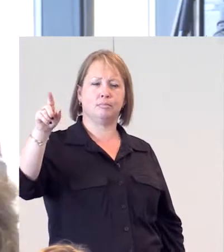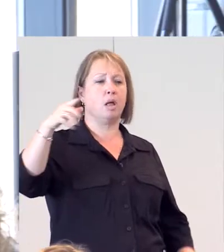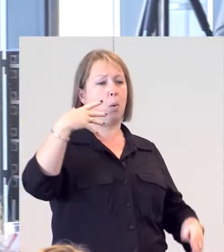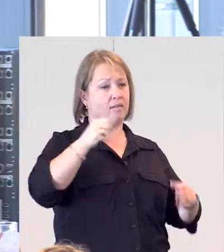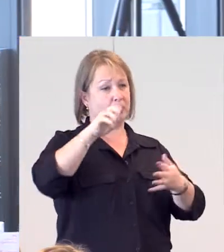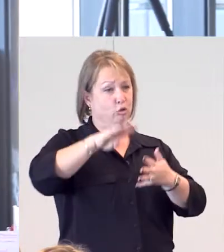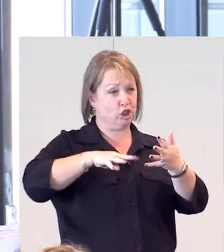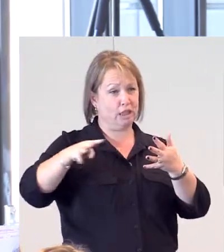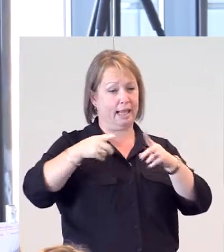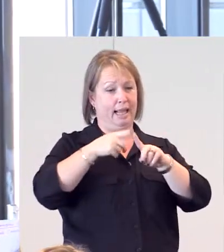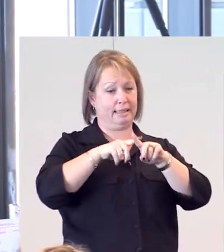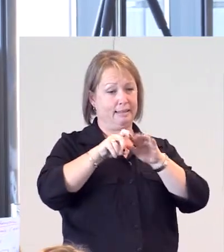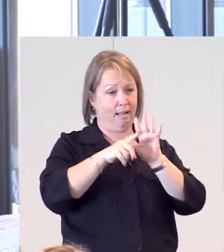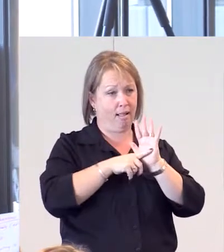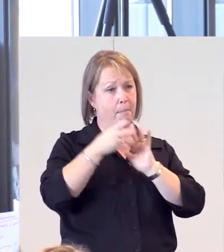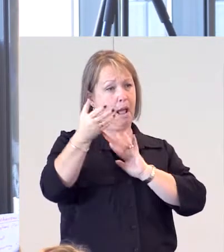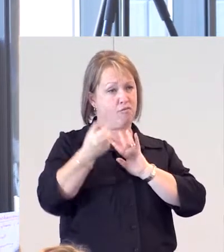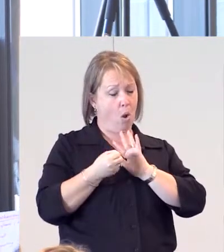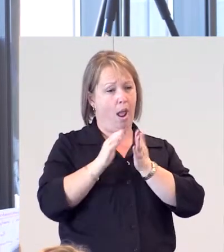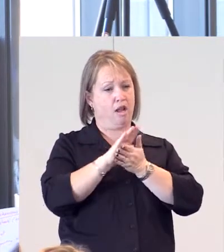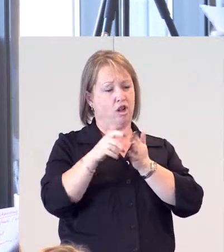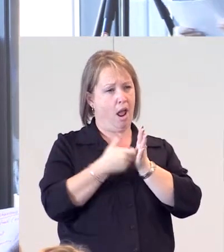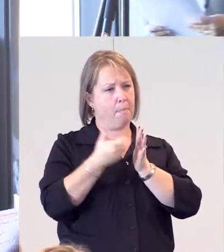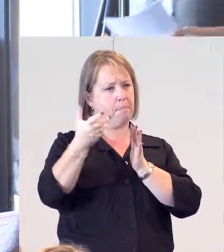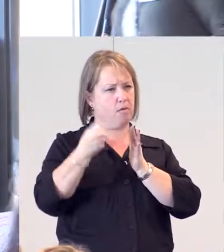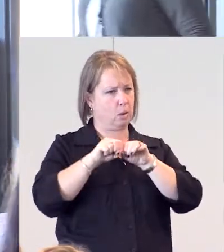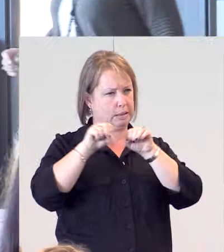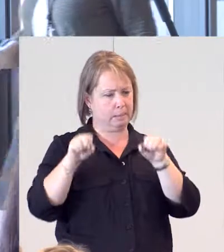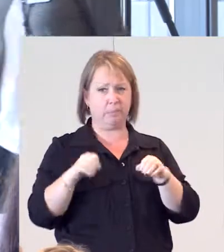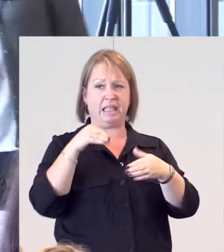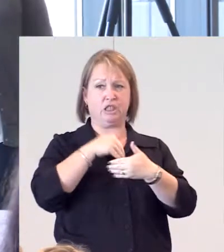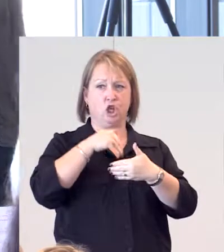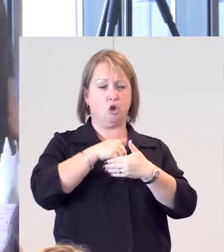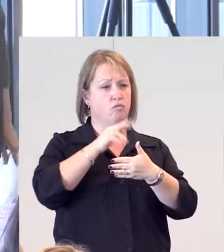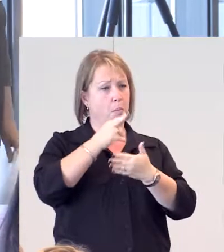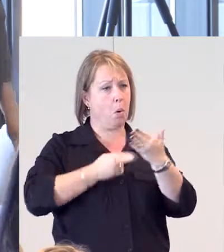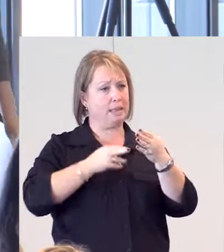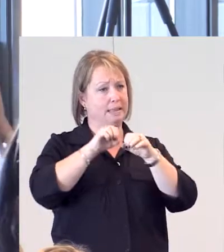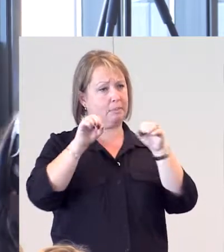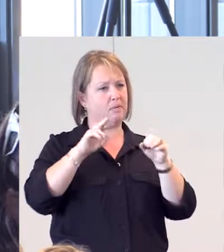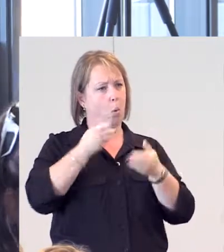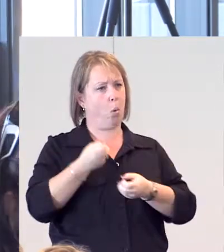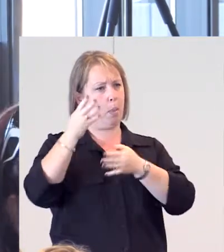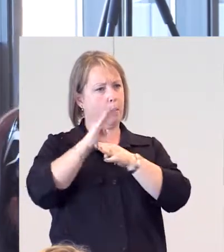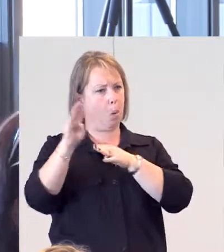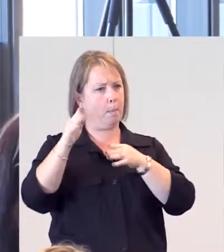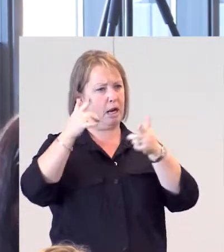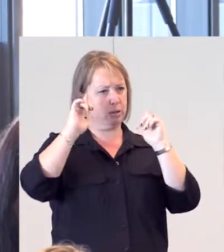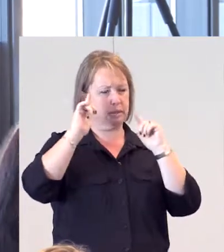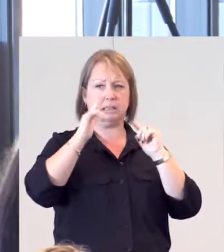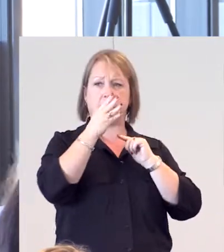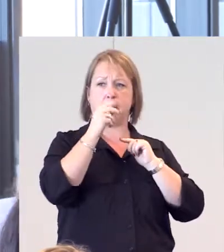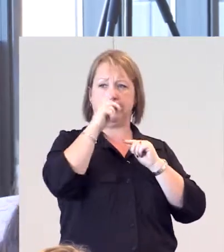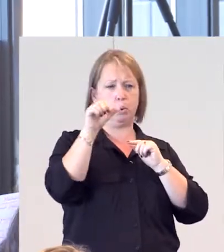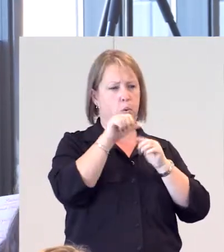Spreadsheets, Excel and payroll, and HR and payroll systems. There's internal reporting systems to the boards and management. Some people are using the